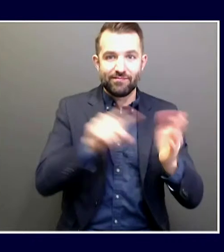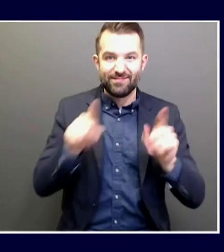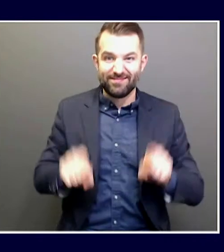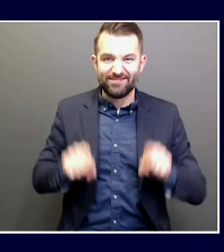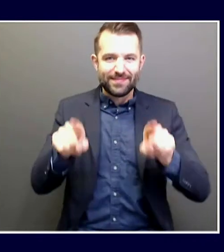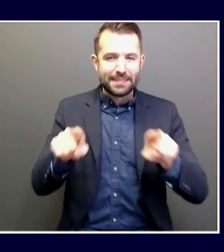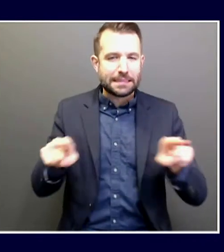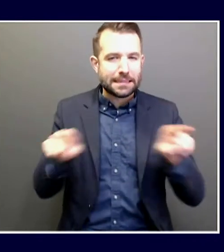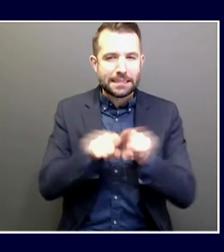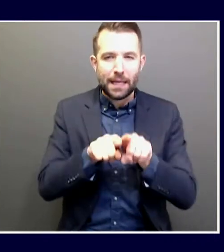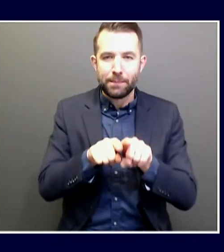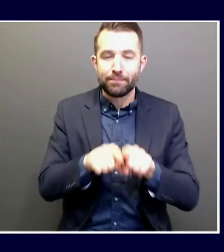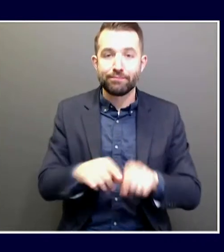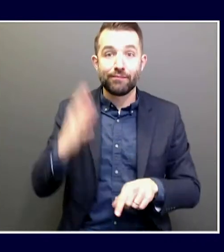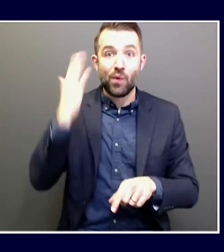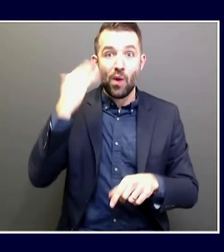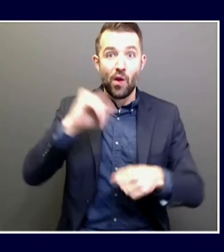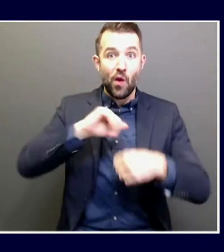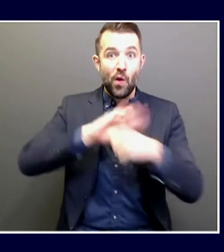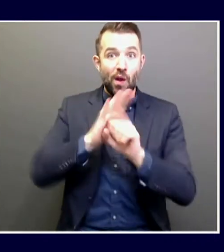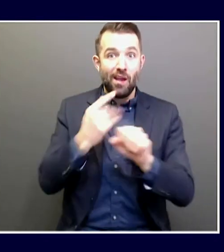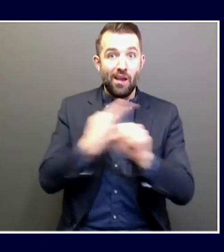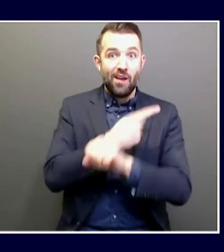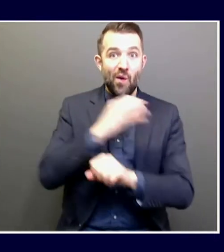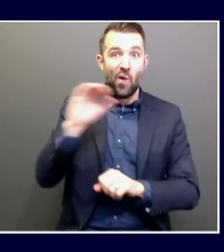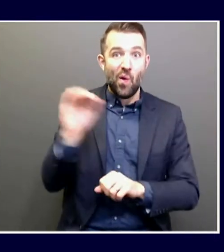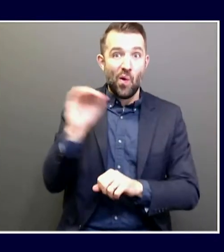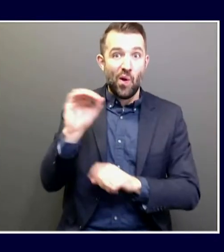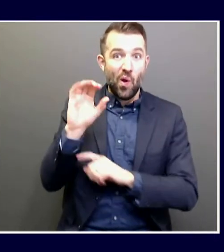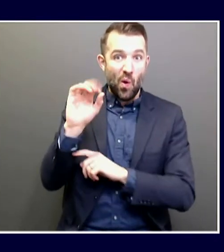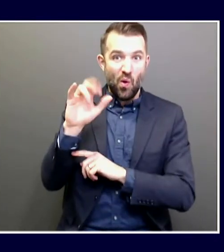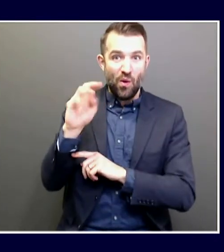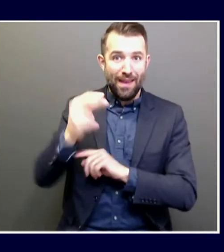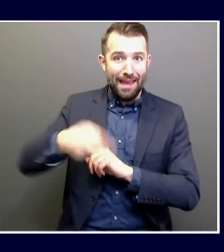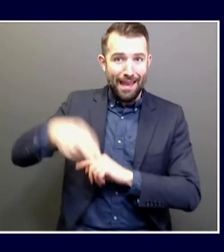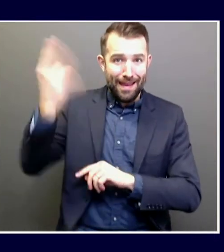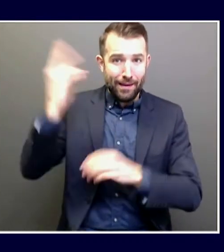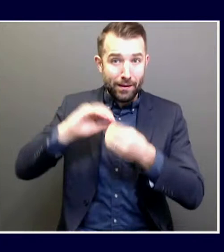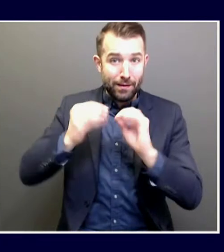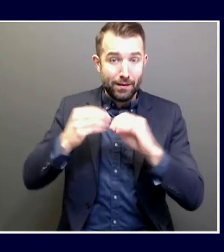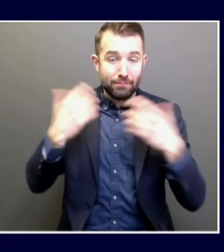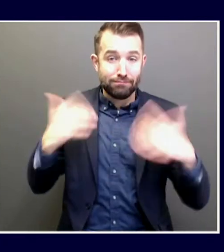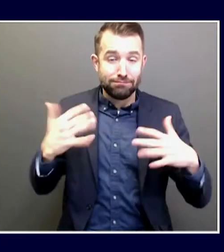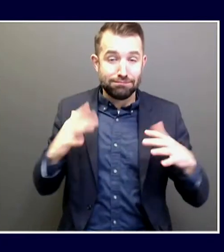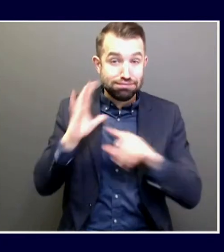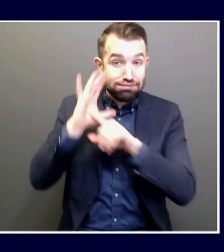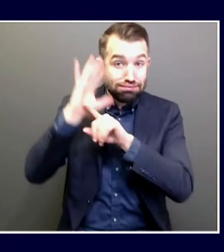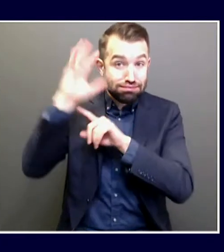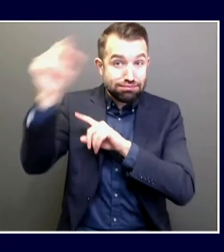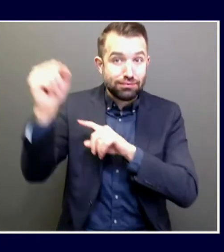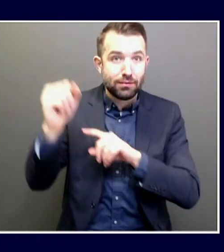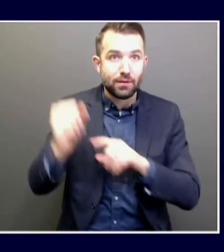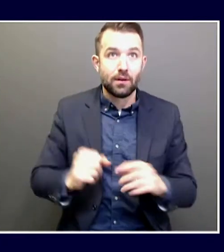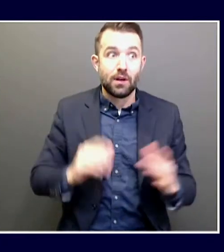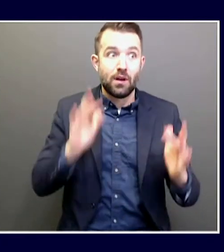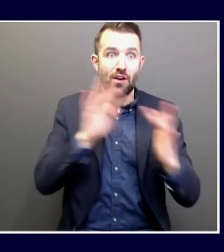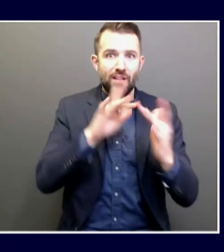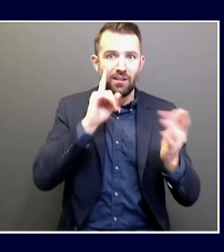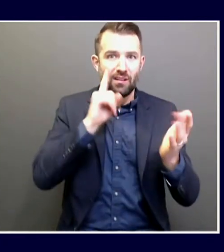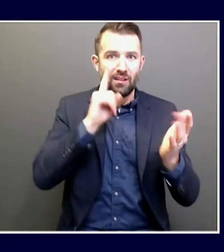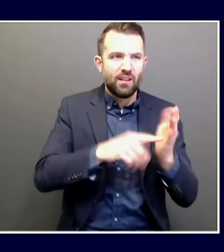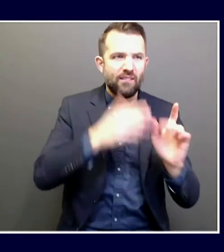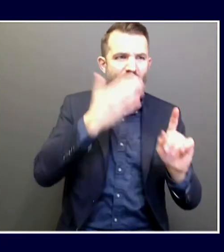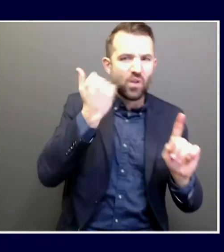is. Contact tracing is the process of working with an individual who has tested positive for COVID-19